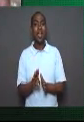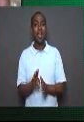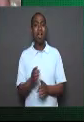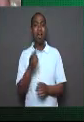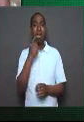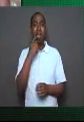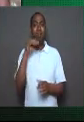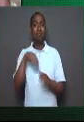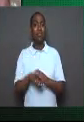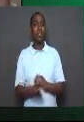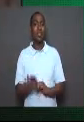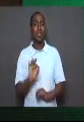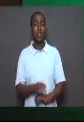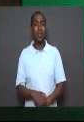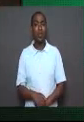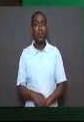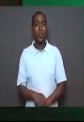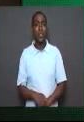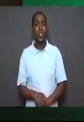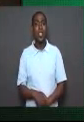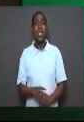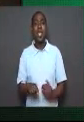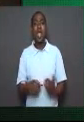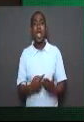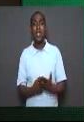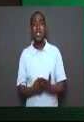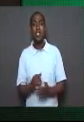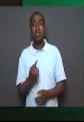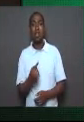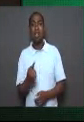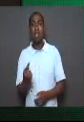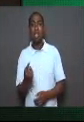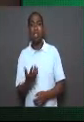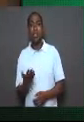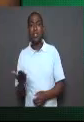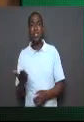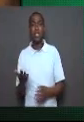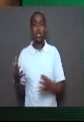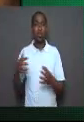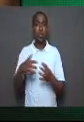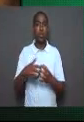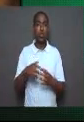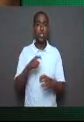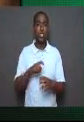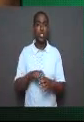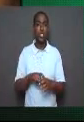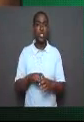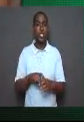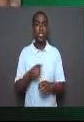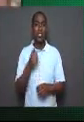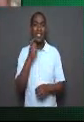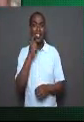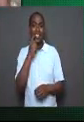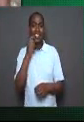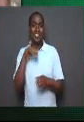mouth. When combined with certain substances, they can form a film